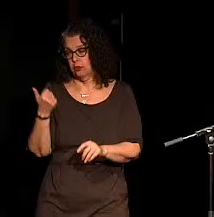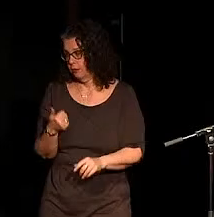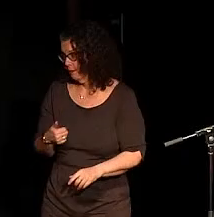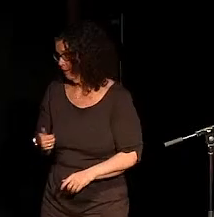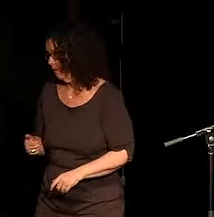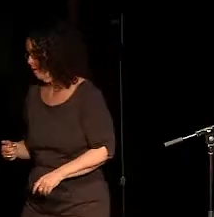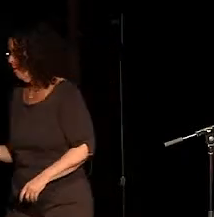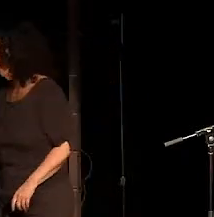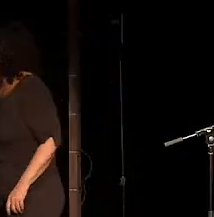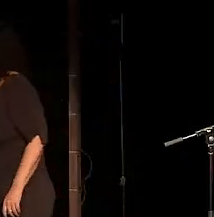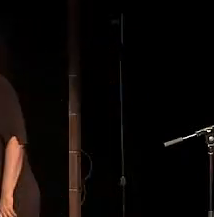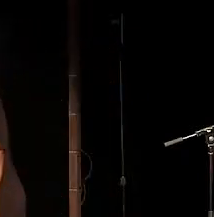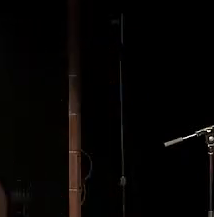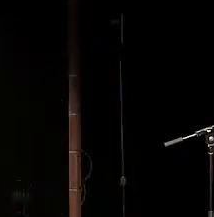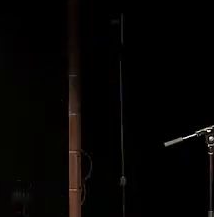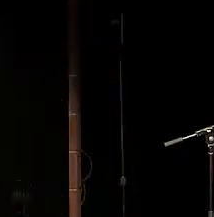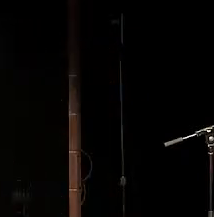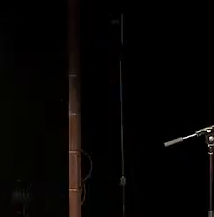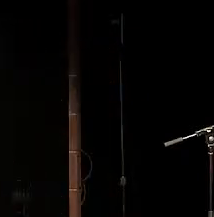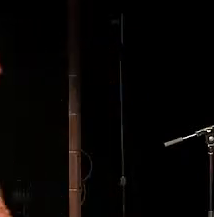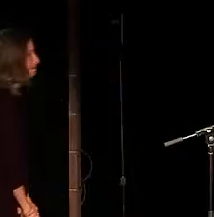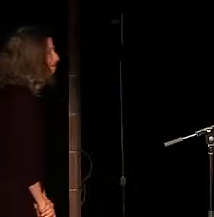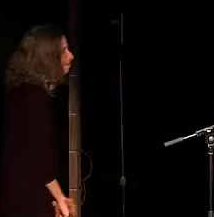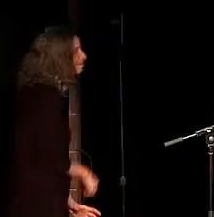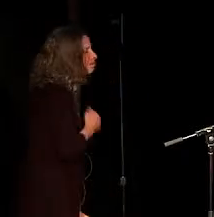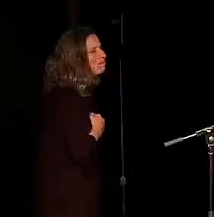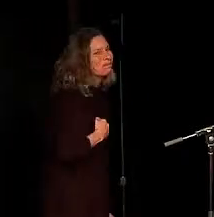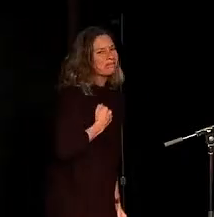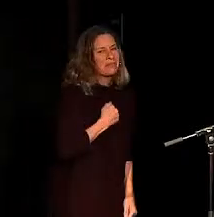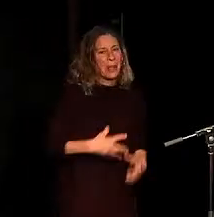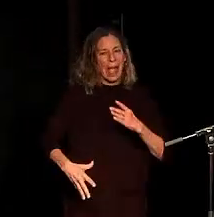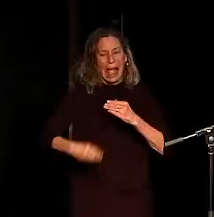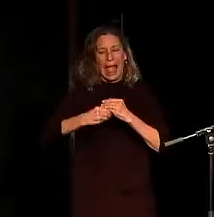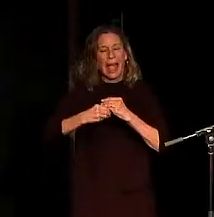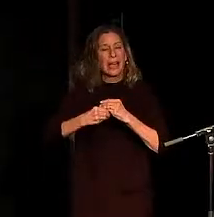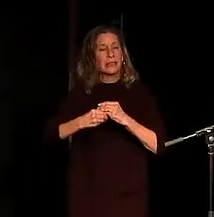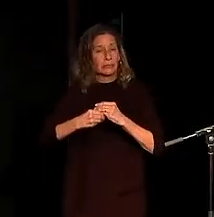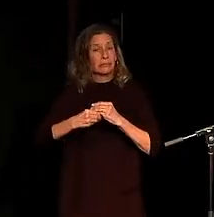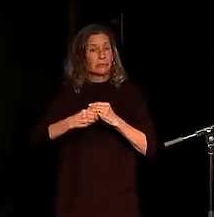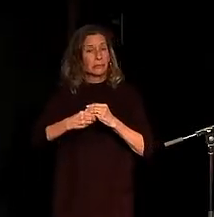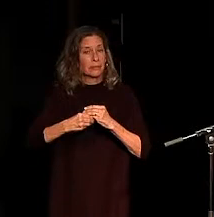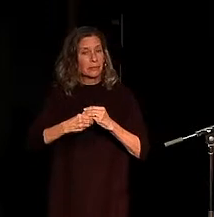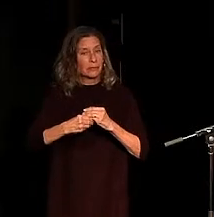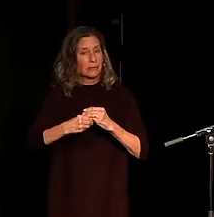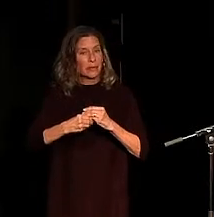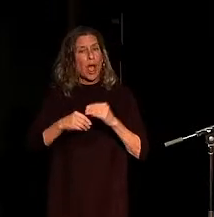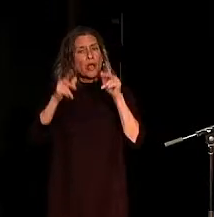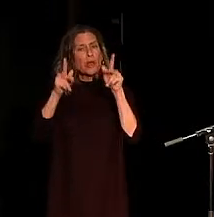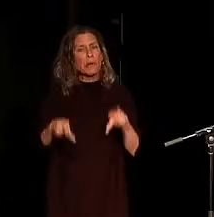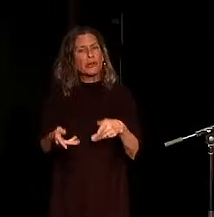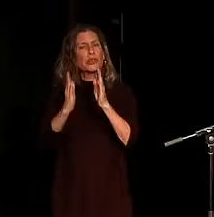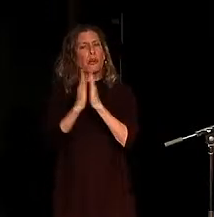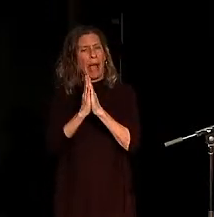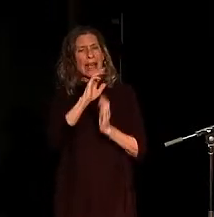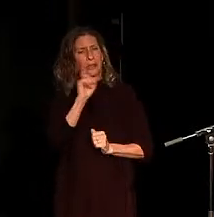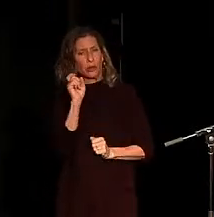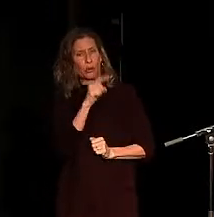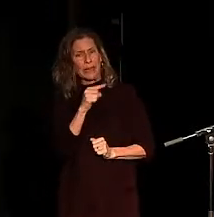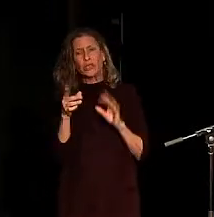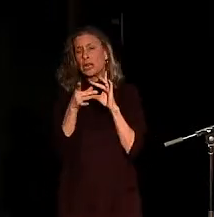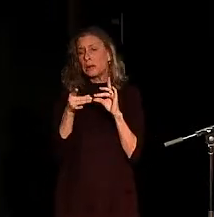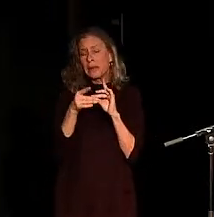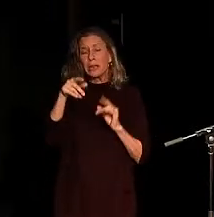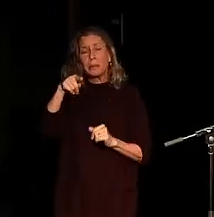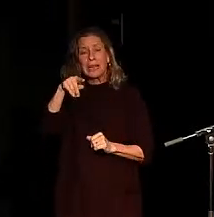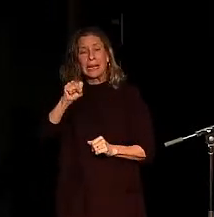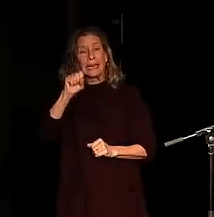you, Shahir. Rochelle, so I want to just add something to that. And the person who asked the question mentioned the